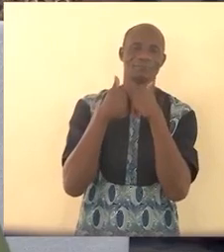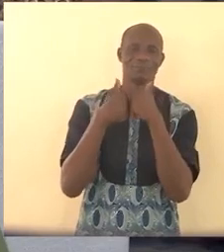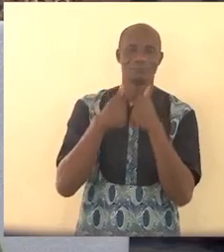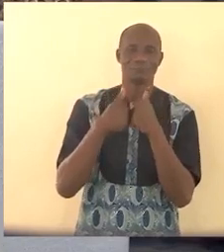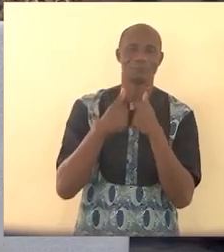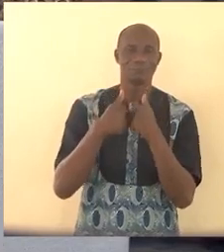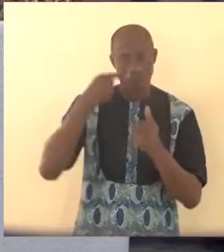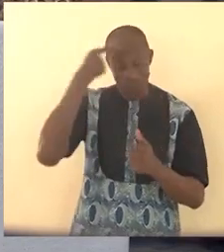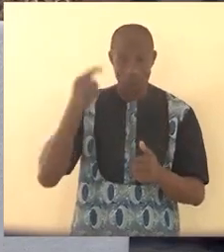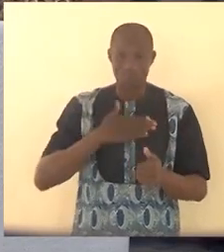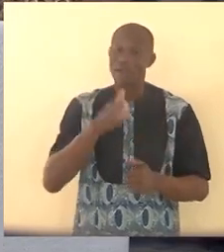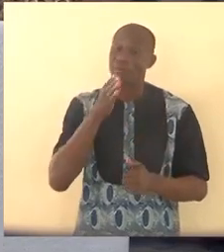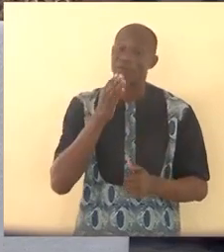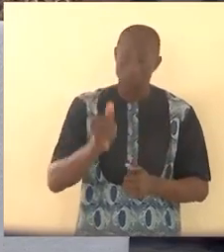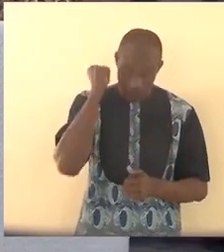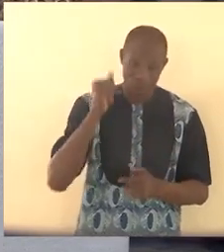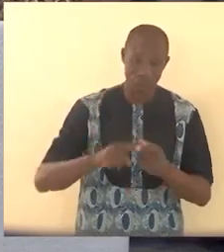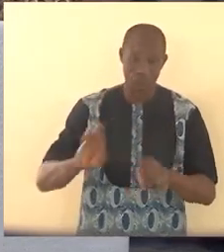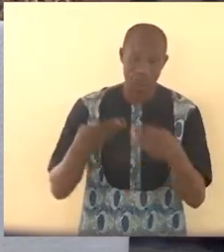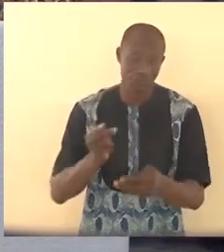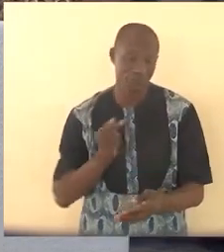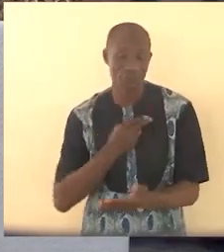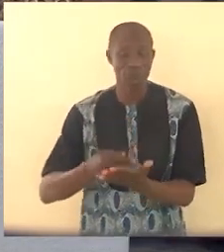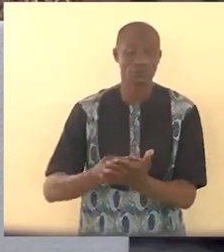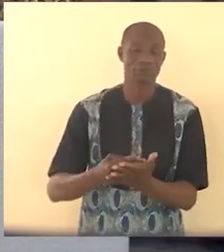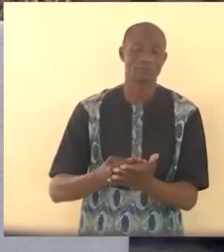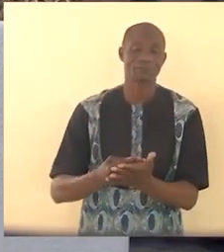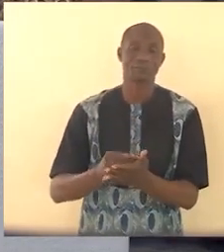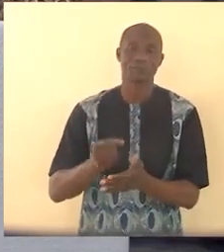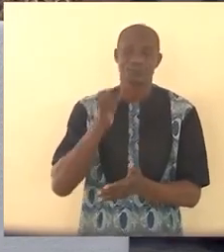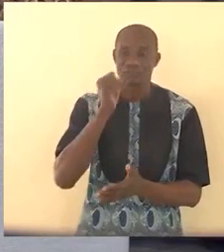case, because my mother refused to give us money, not because she didn't have,